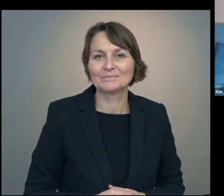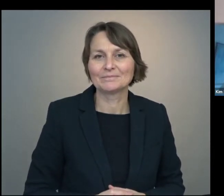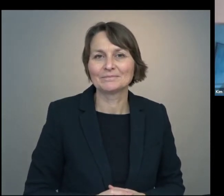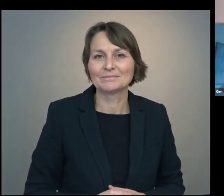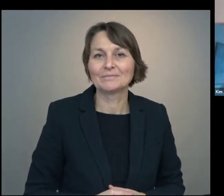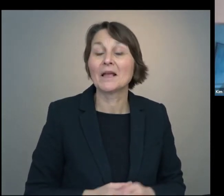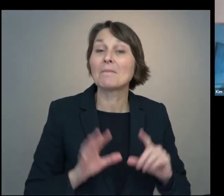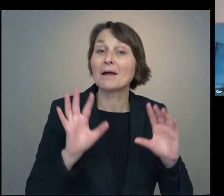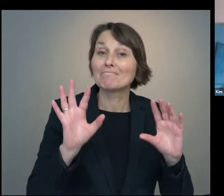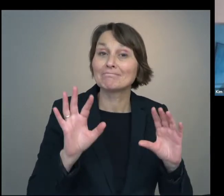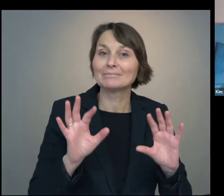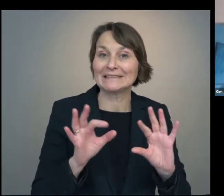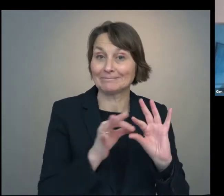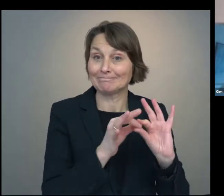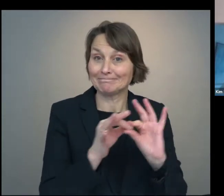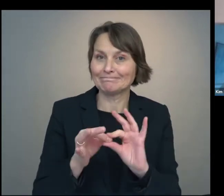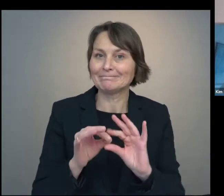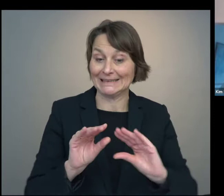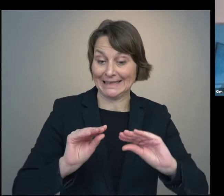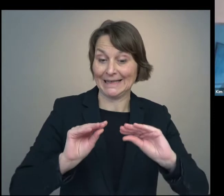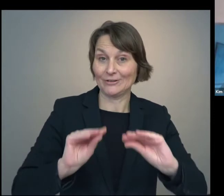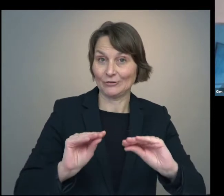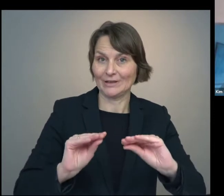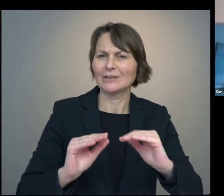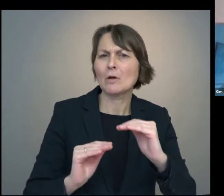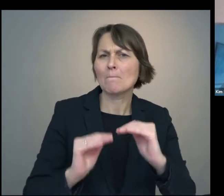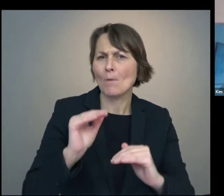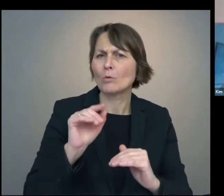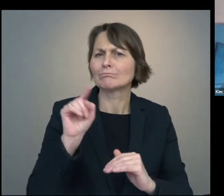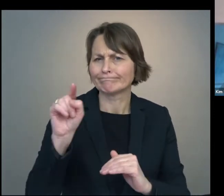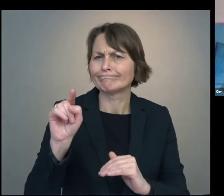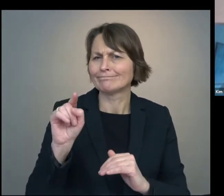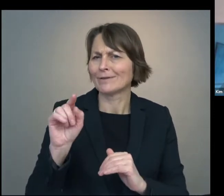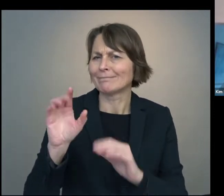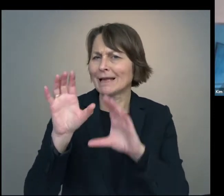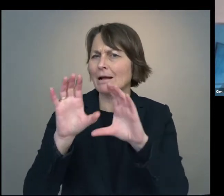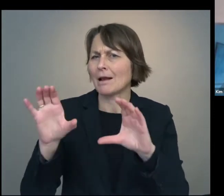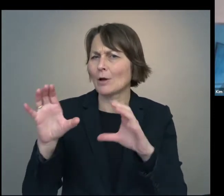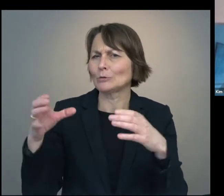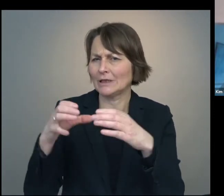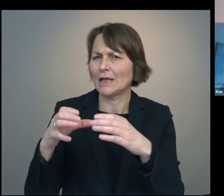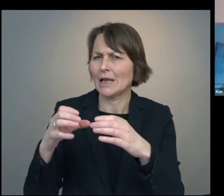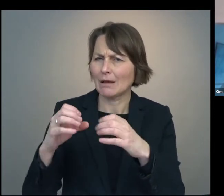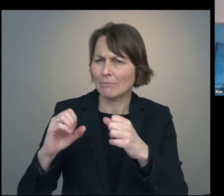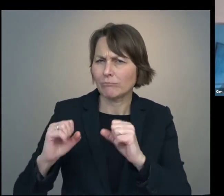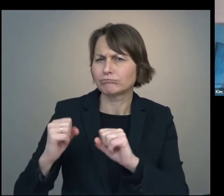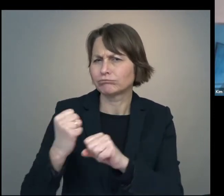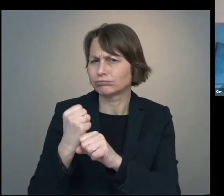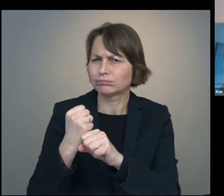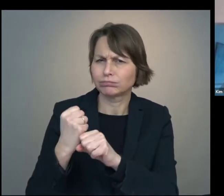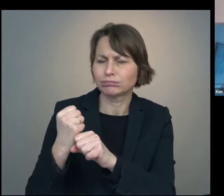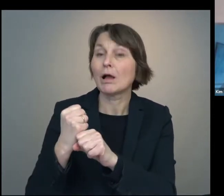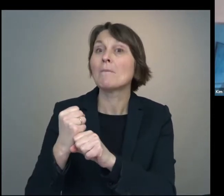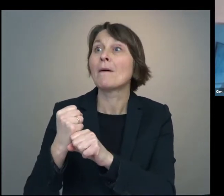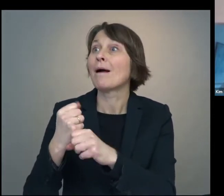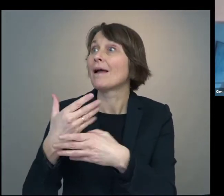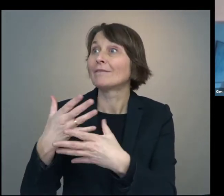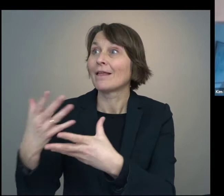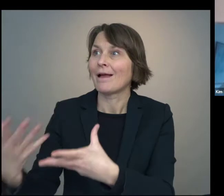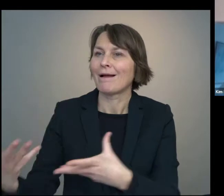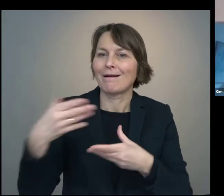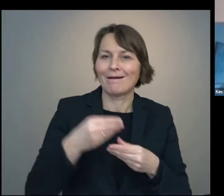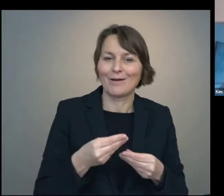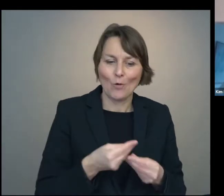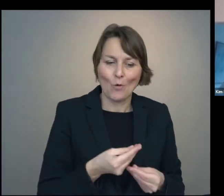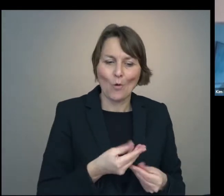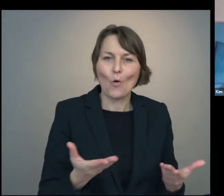things with authentication, I think most of the work was done by the cloud team, even though it ended up, of course, benefiting everybody in the open